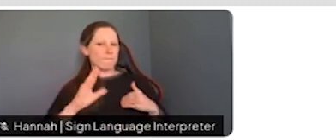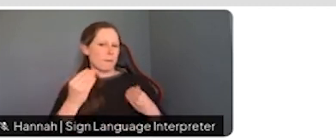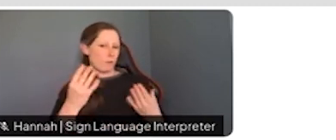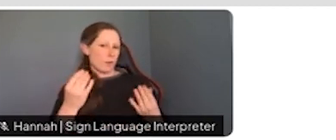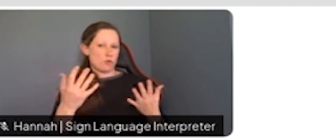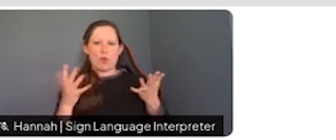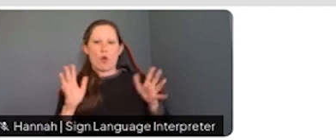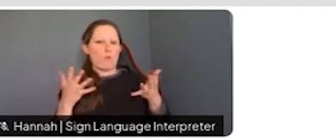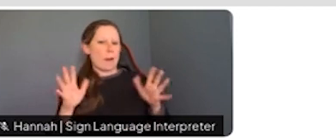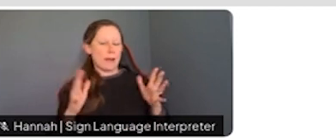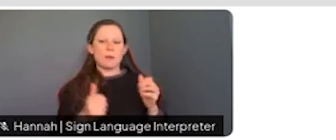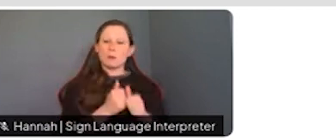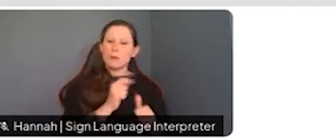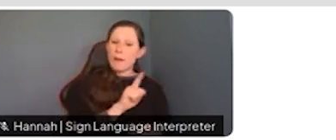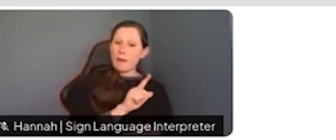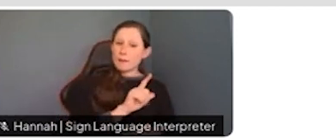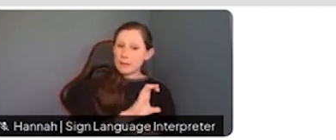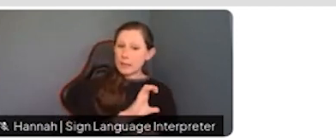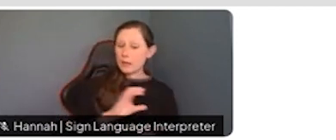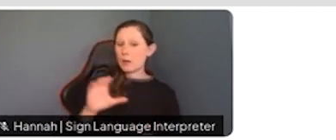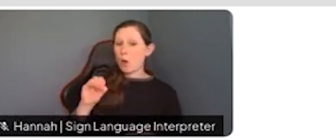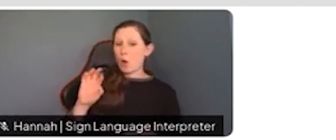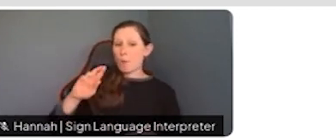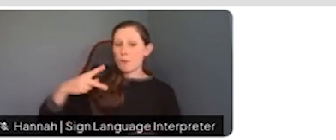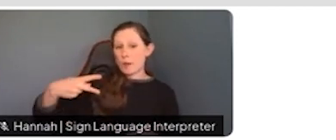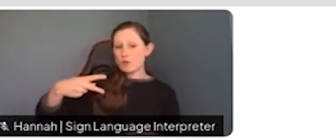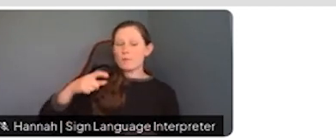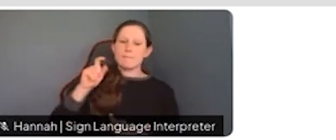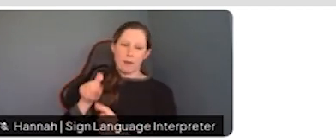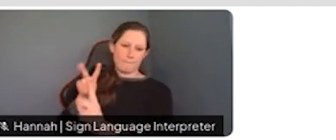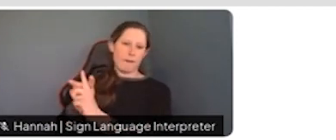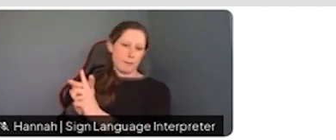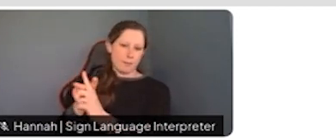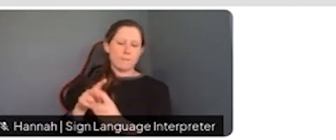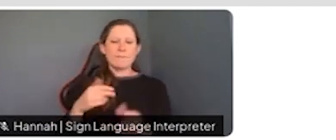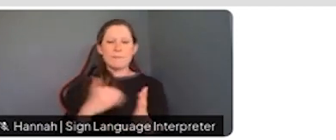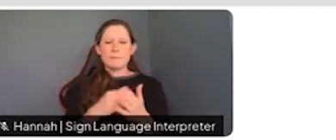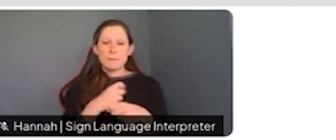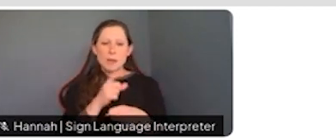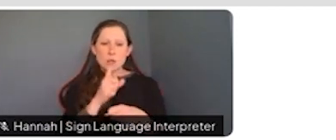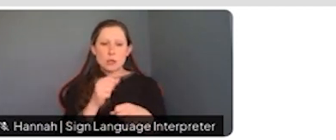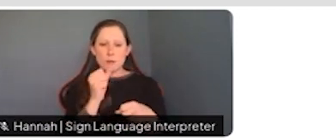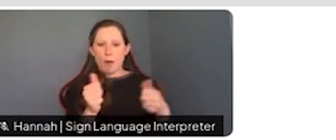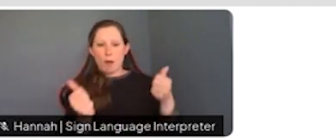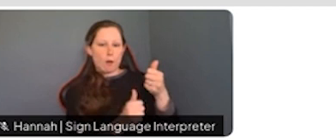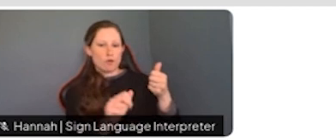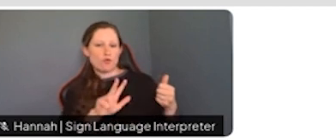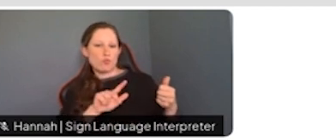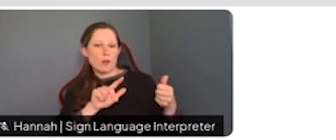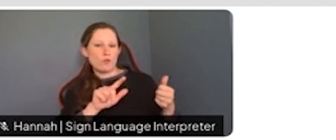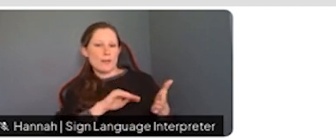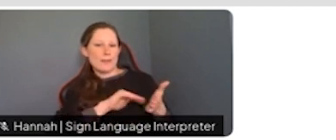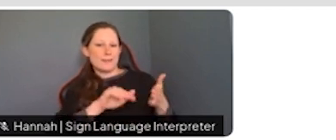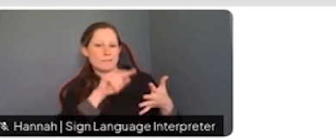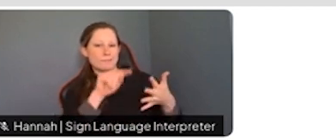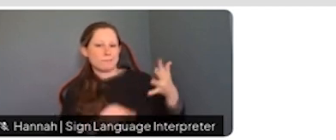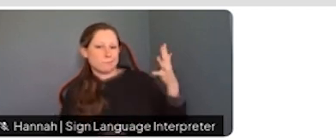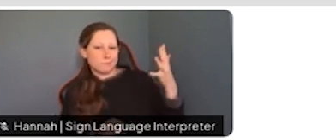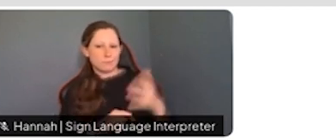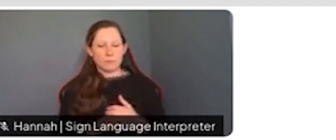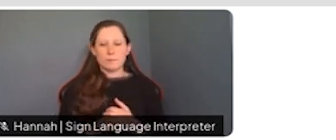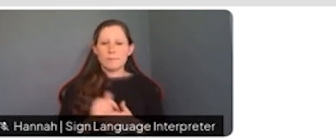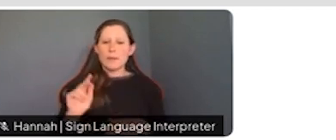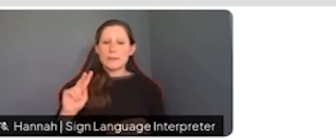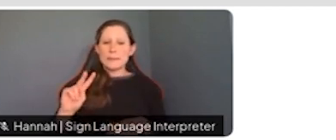most LLCs, corporations would have to file. And then again, make sure you are not part of one of those 23 exempt entities. The second step is